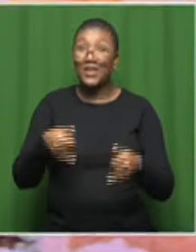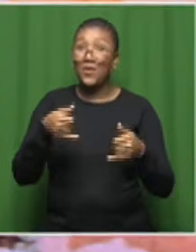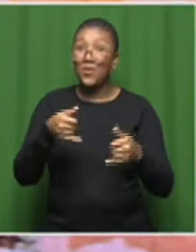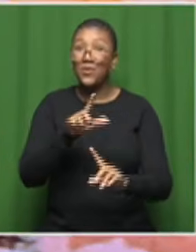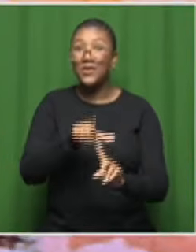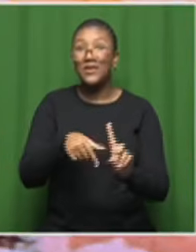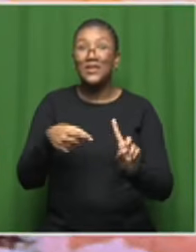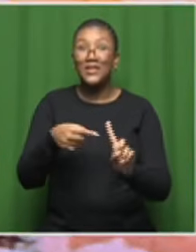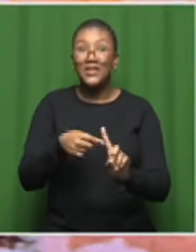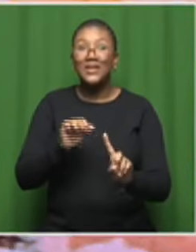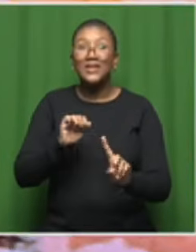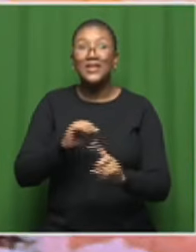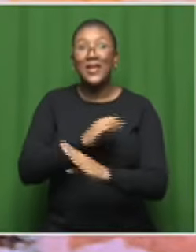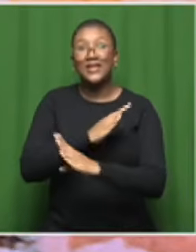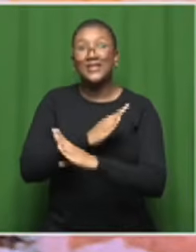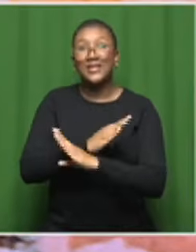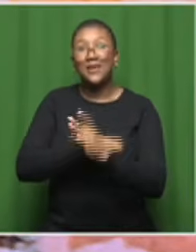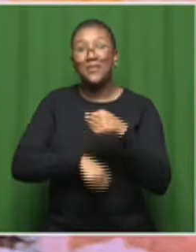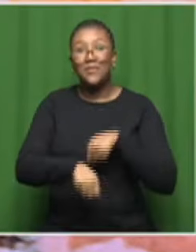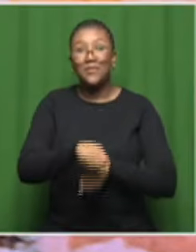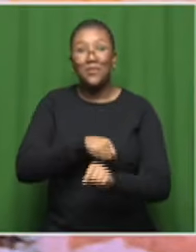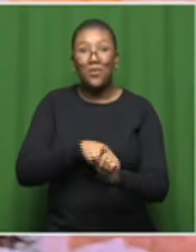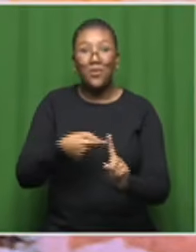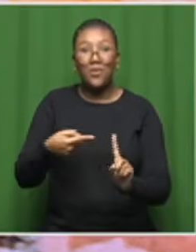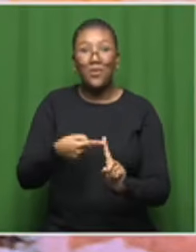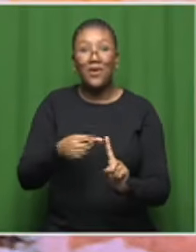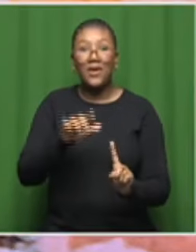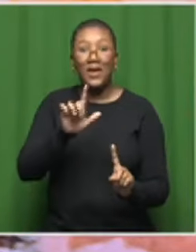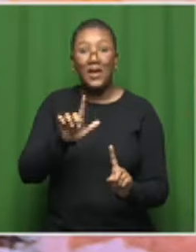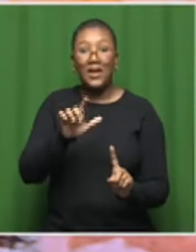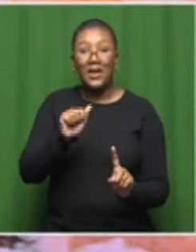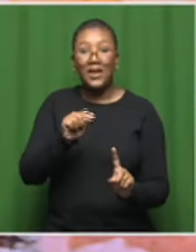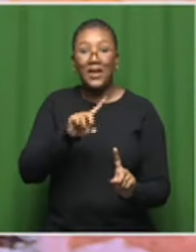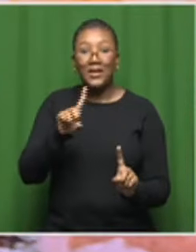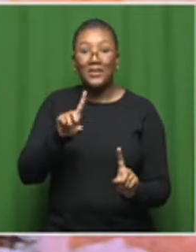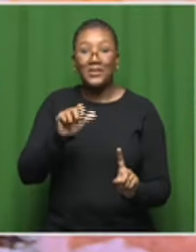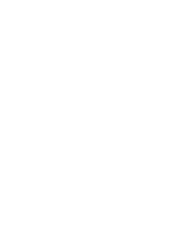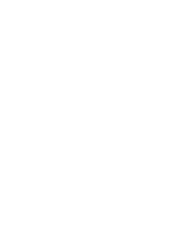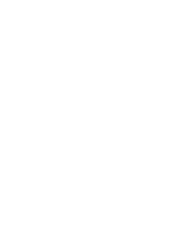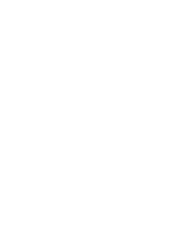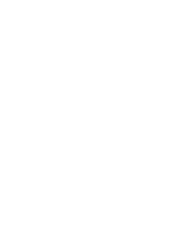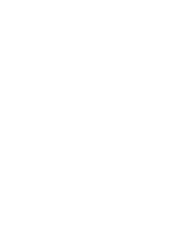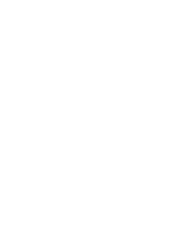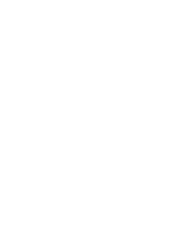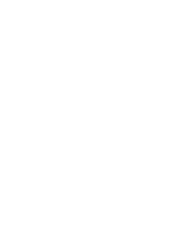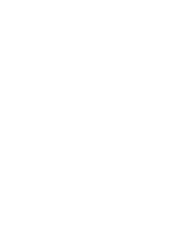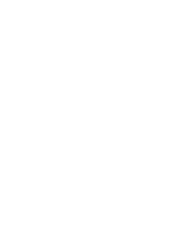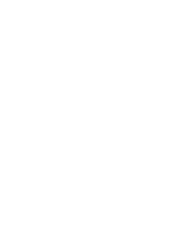artist Lazarina Matuta, of course, on her creative journey and the story behind her artworks.